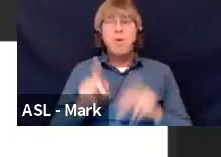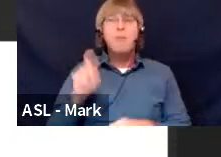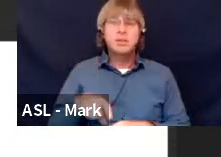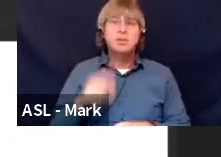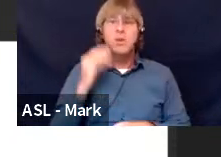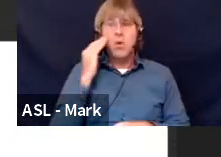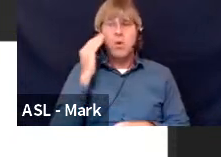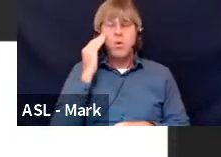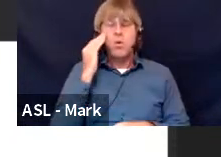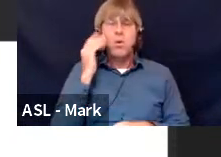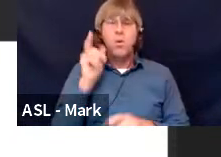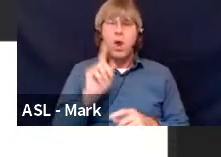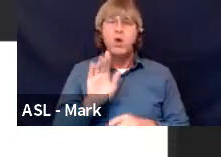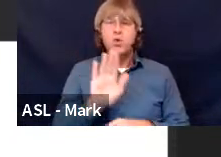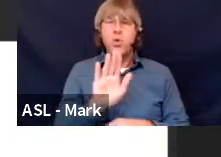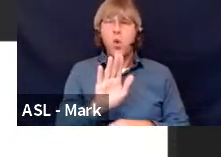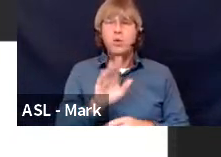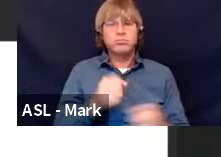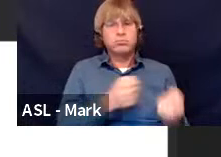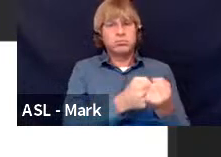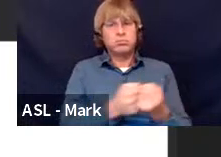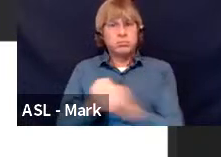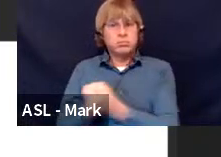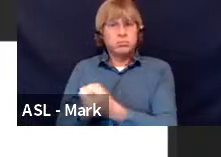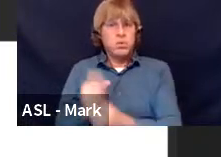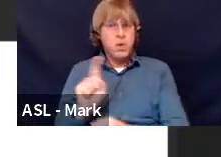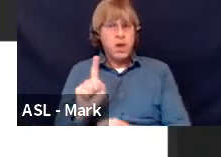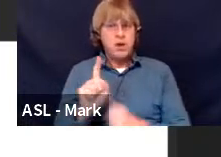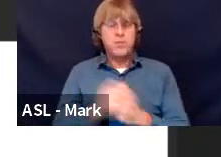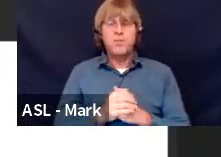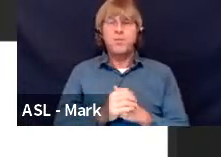know where it is that you stand.